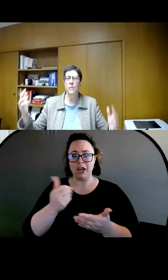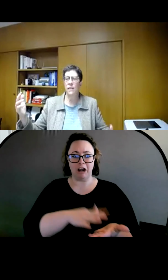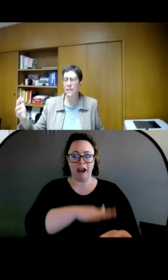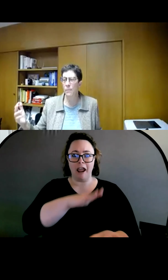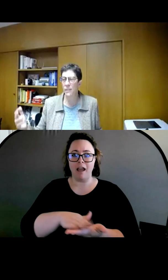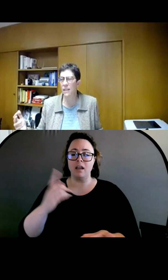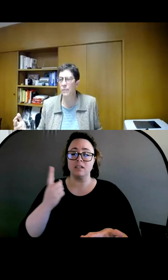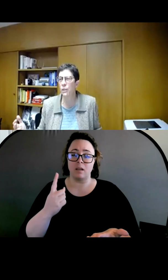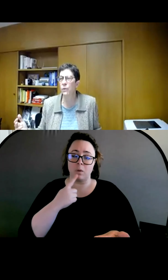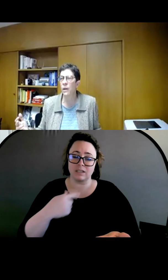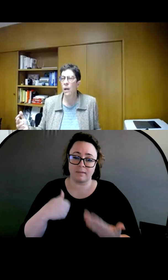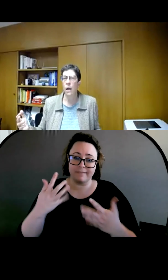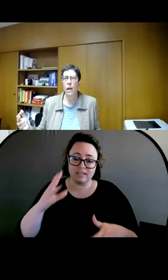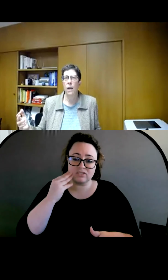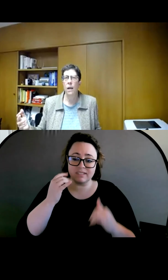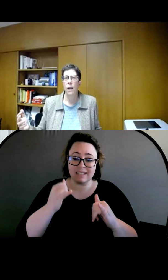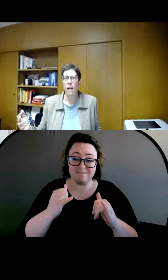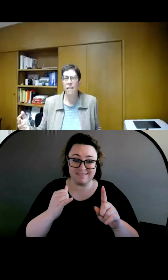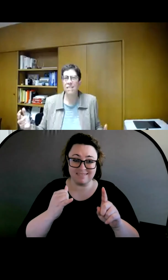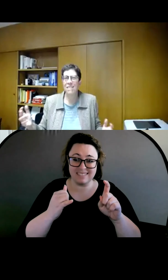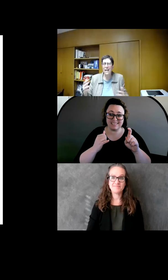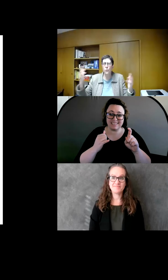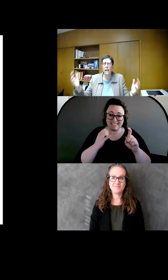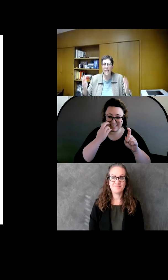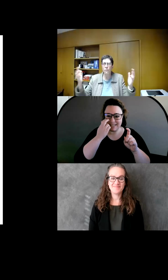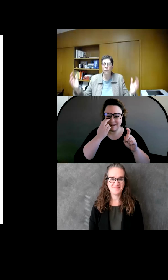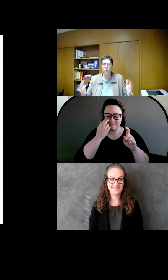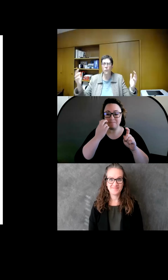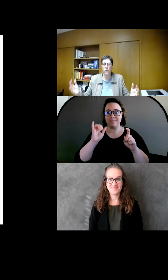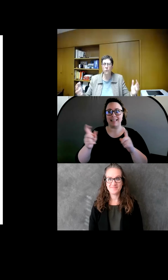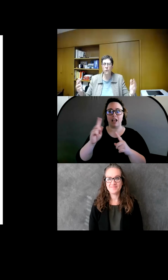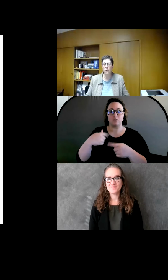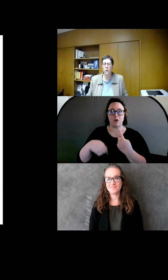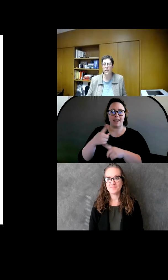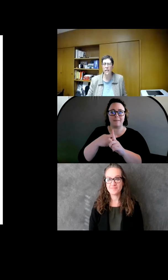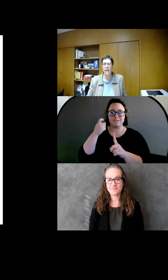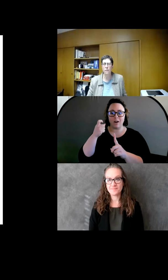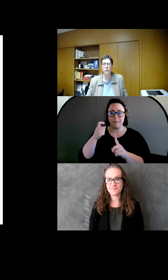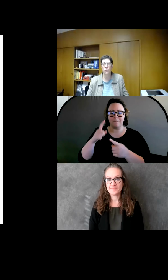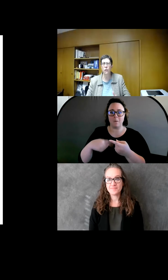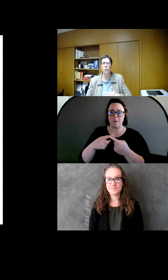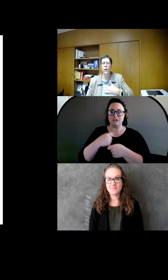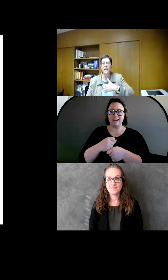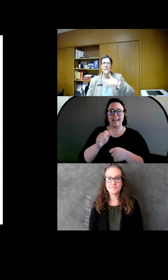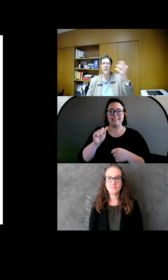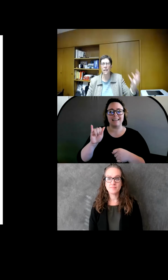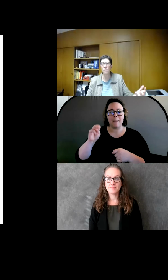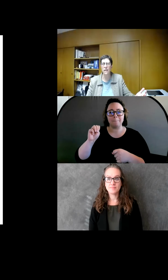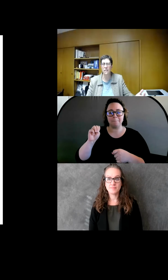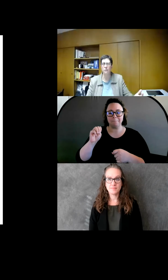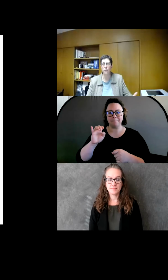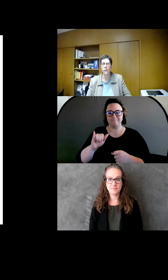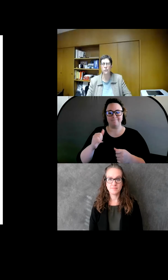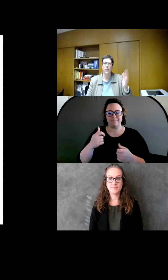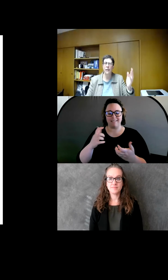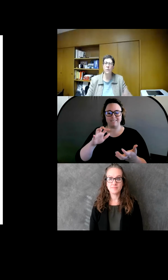please tell me that this happens to them too. That's where I came from when we were creating AIM. It was sort of a way to take a lot of